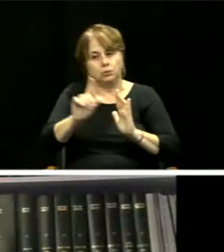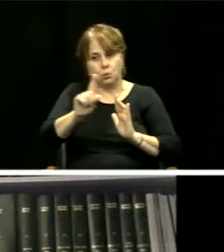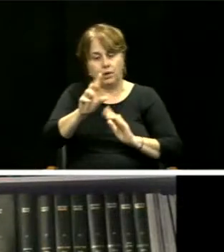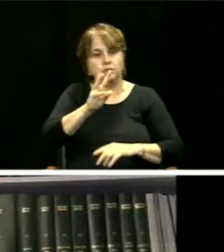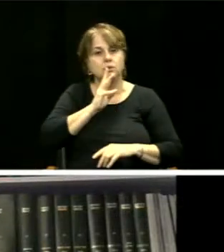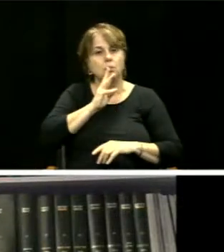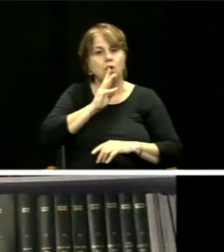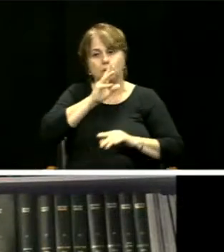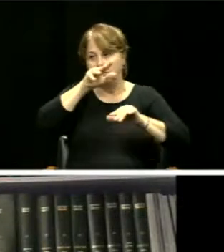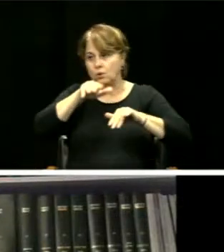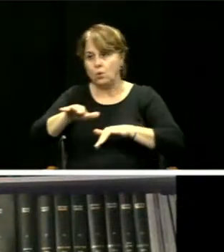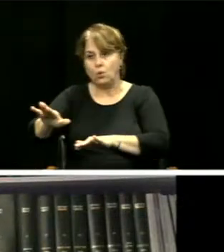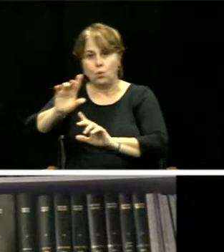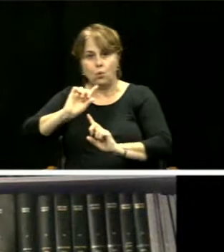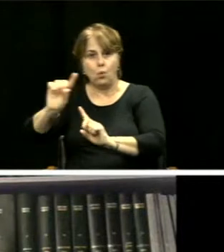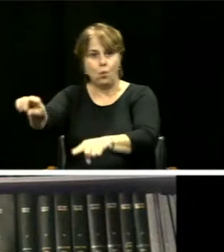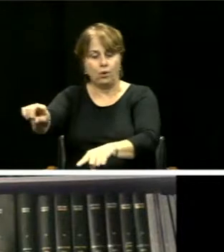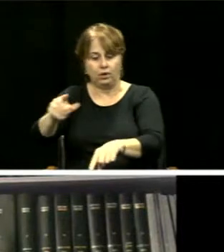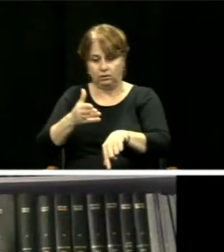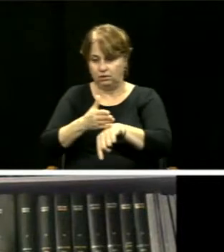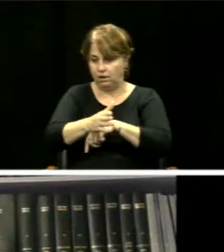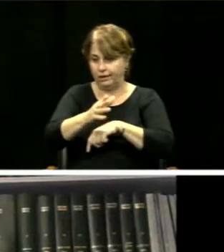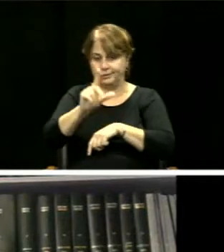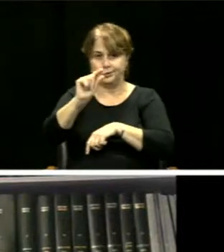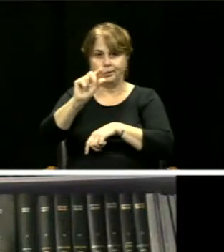30, 50 years, et cetera.